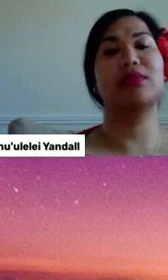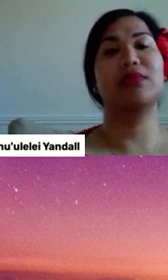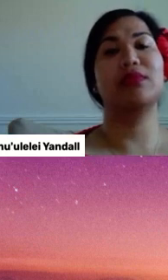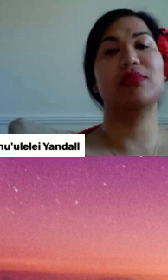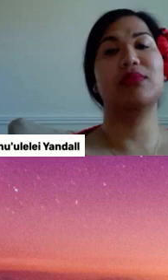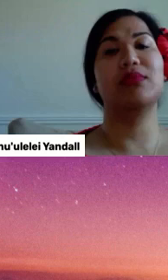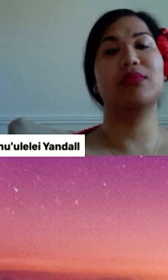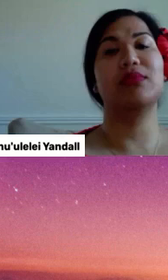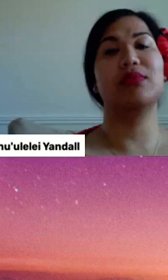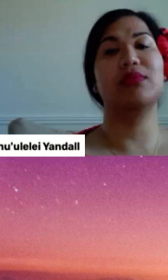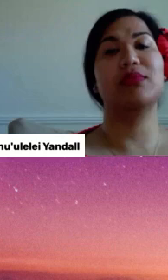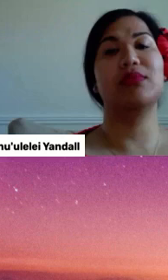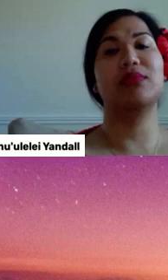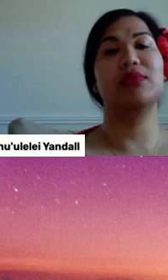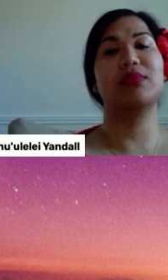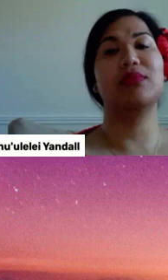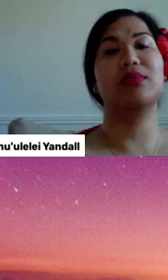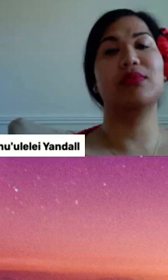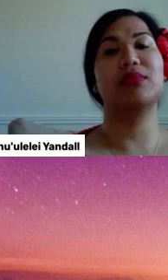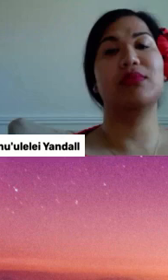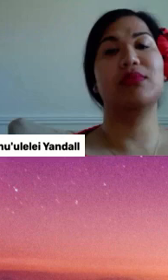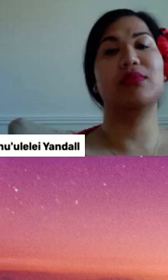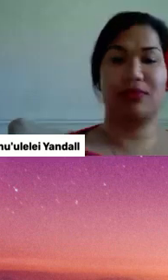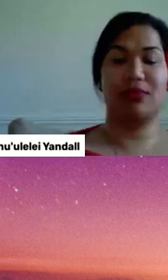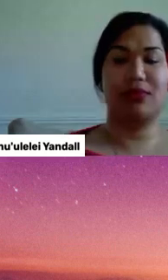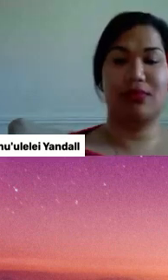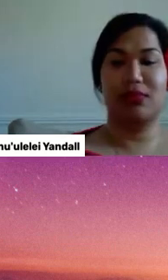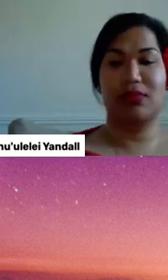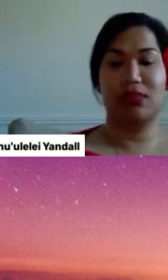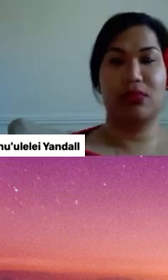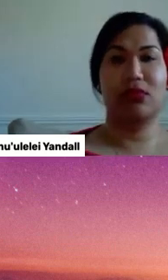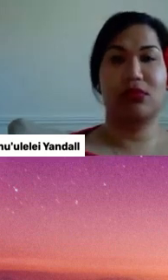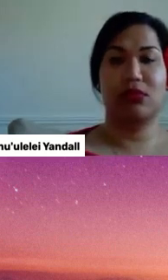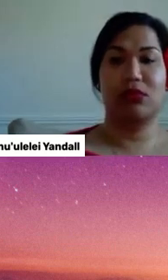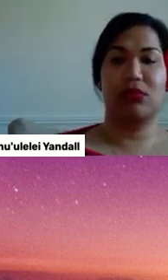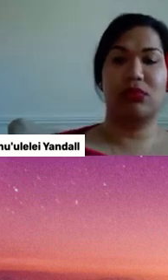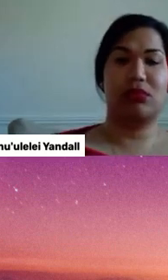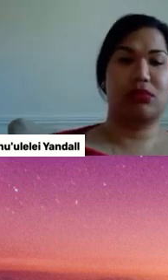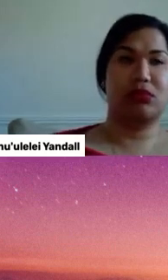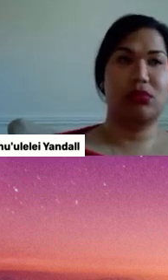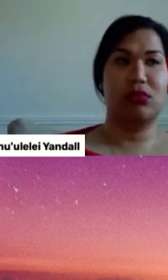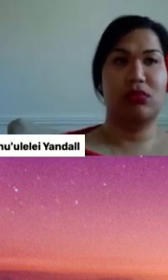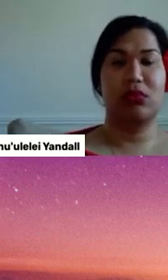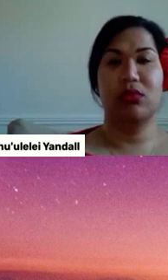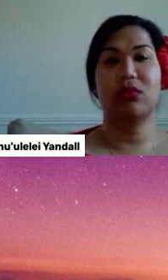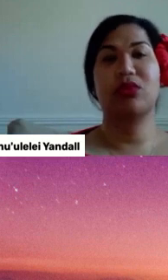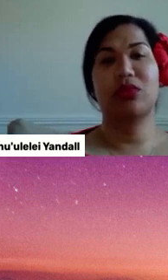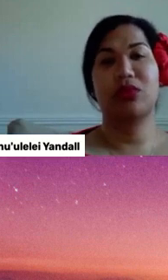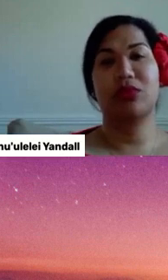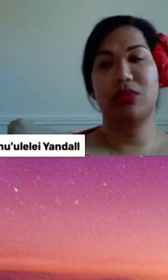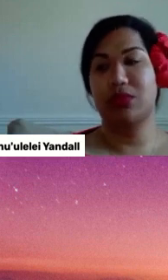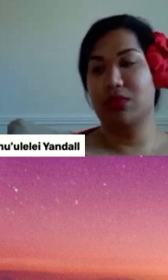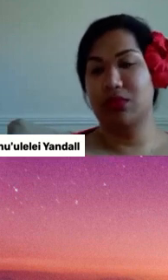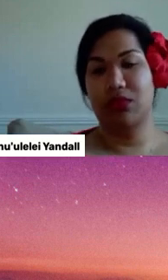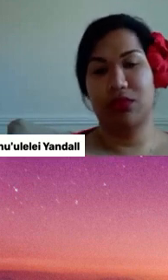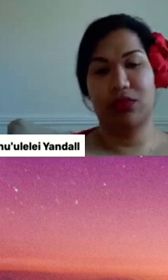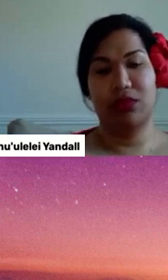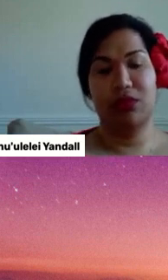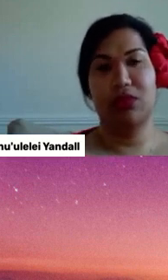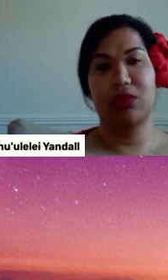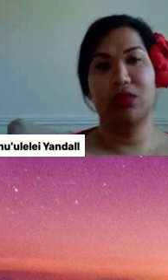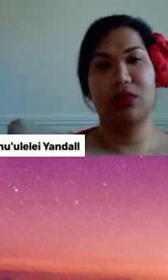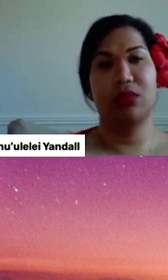many people who have resisted, lived outside of, and sought to dismantle